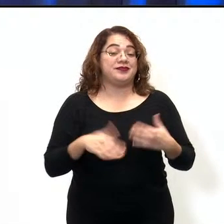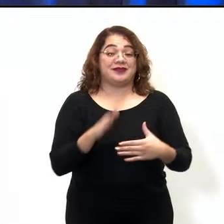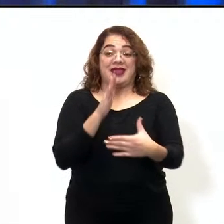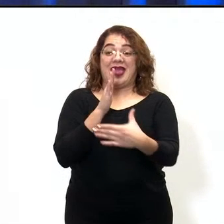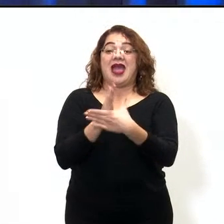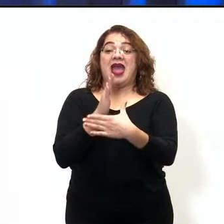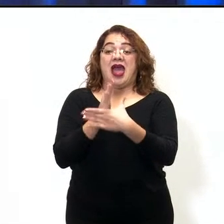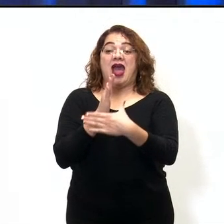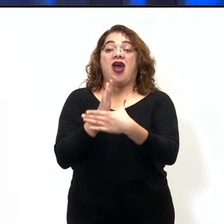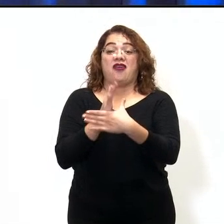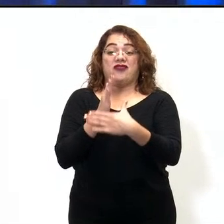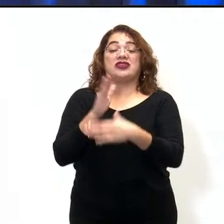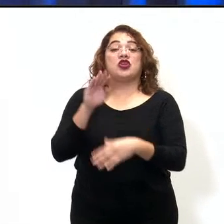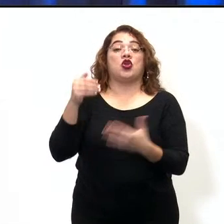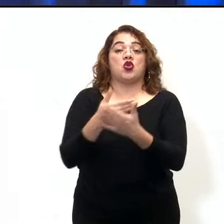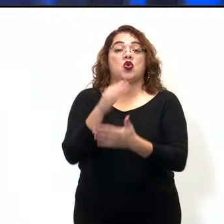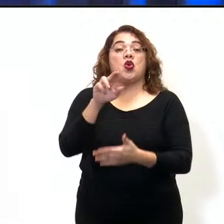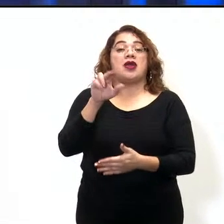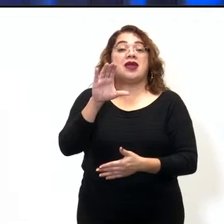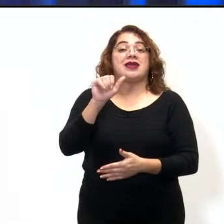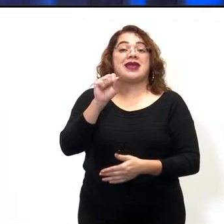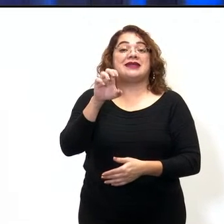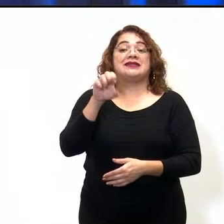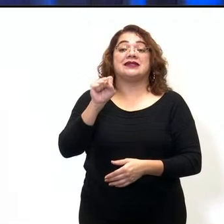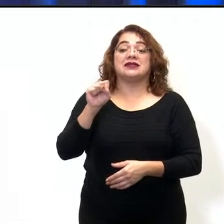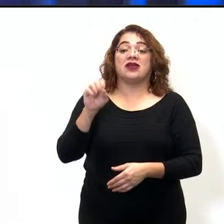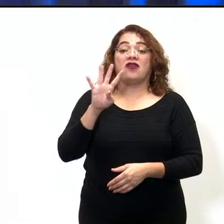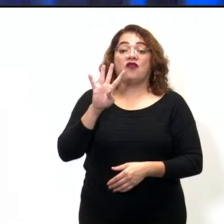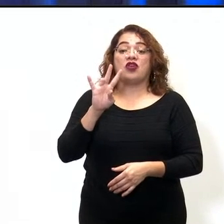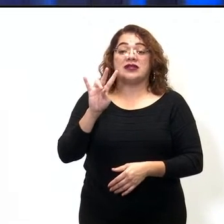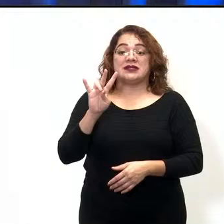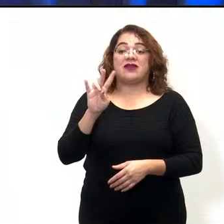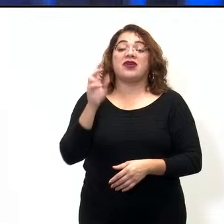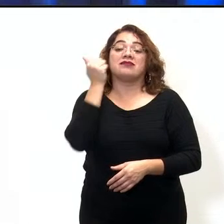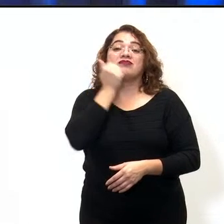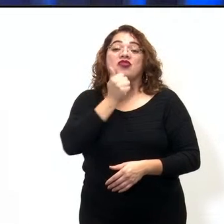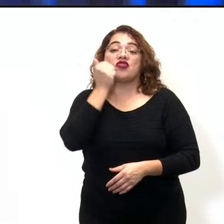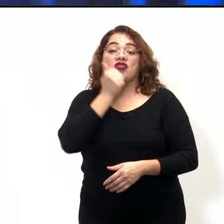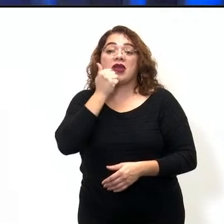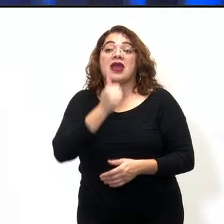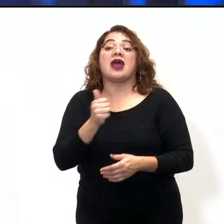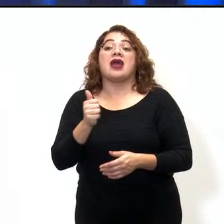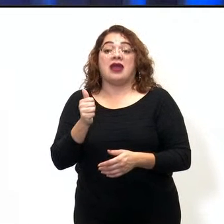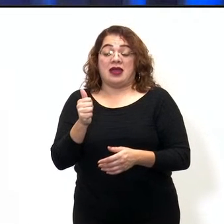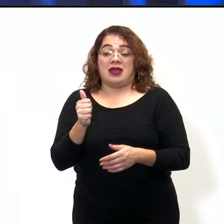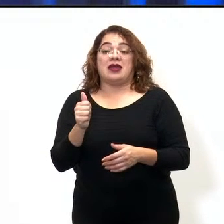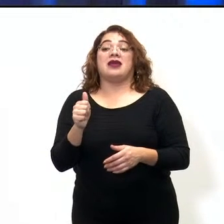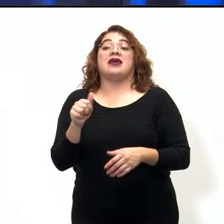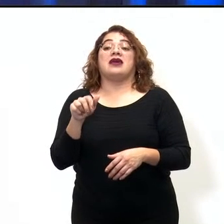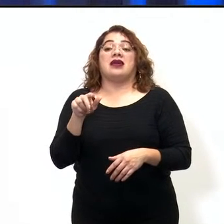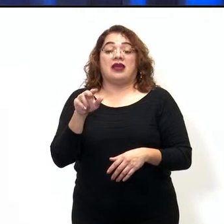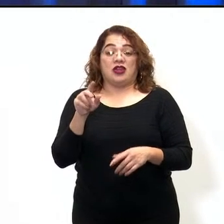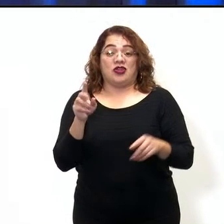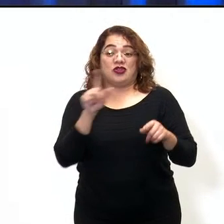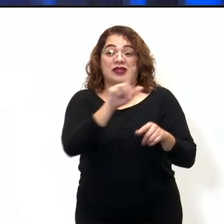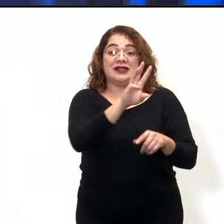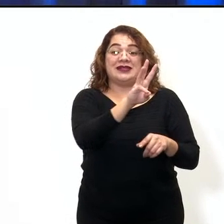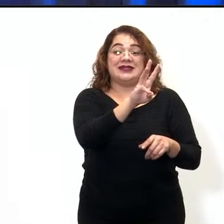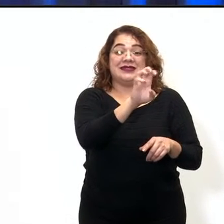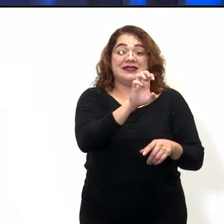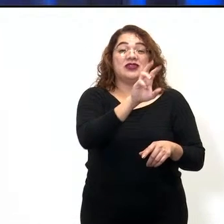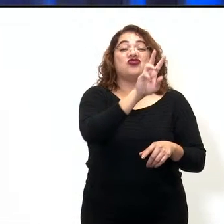cases went from 47 per day on November 1st to 622 on December 18th. Now that's an increase of